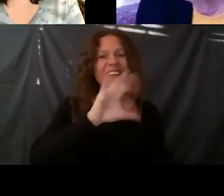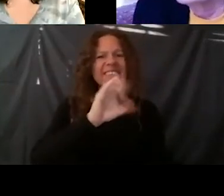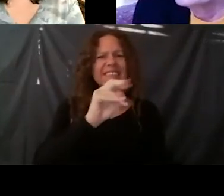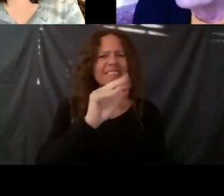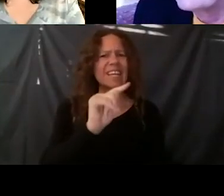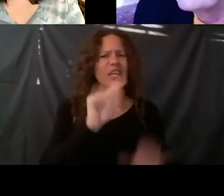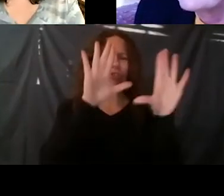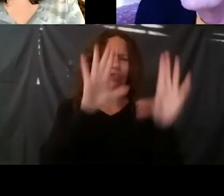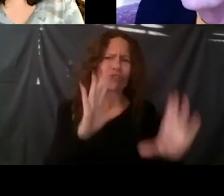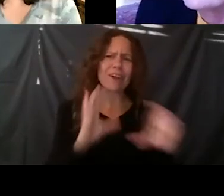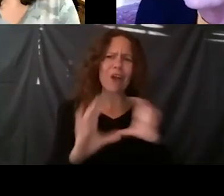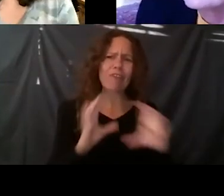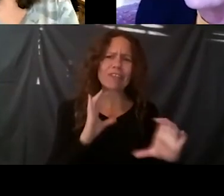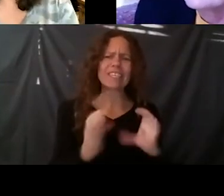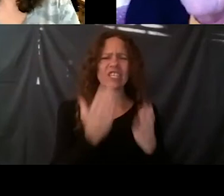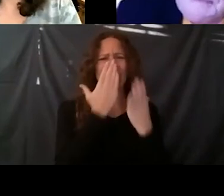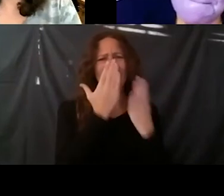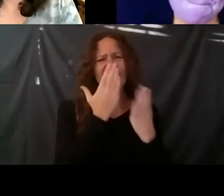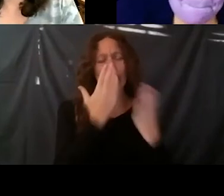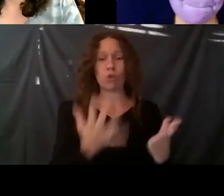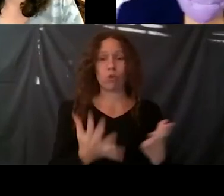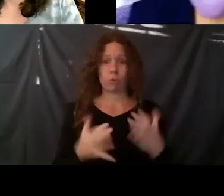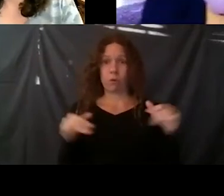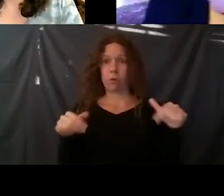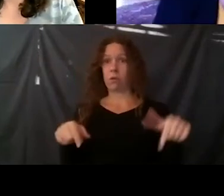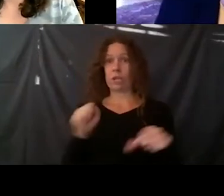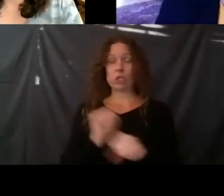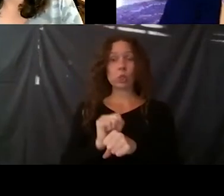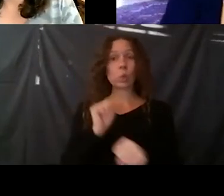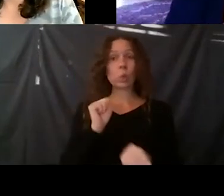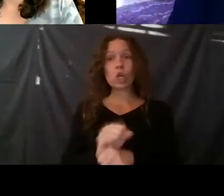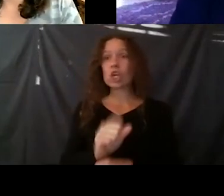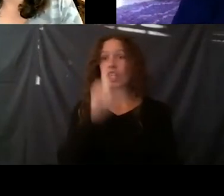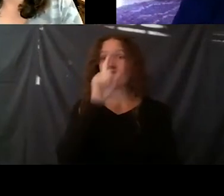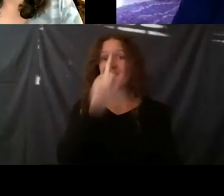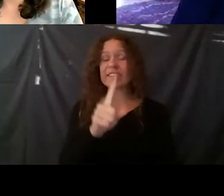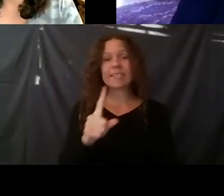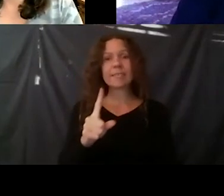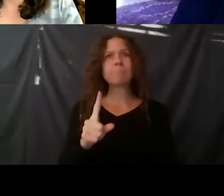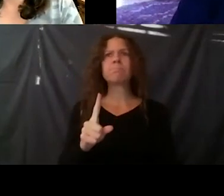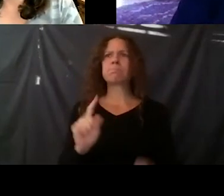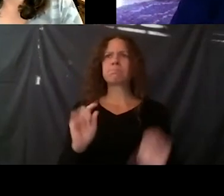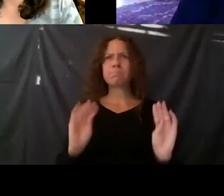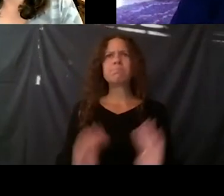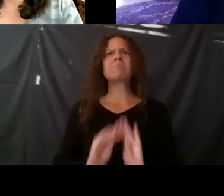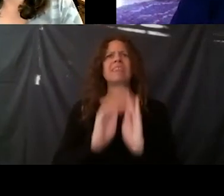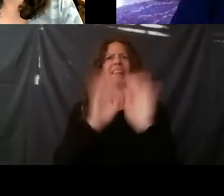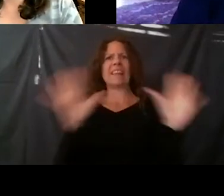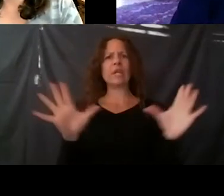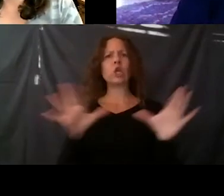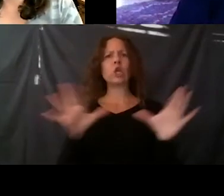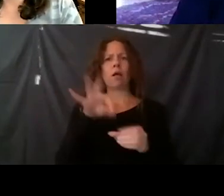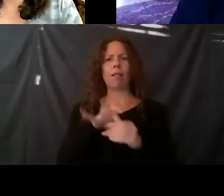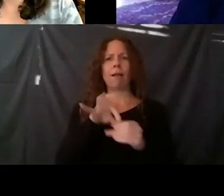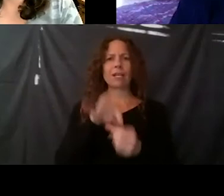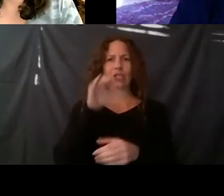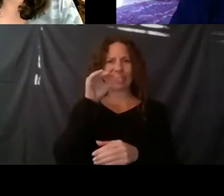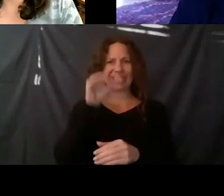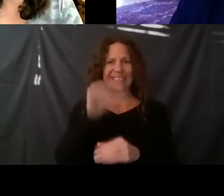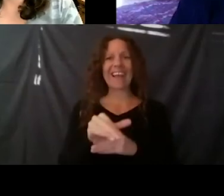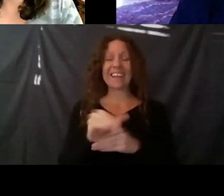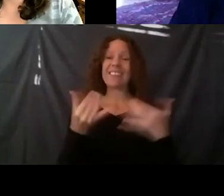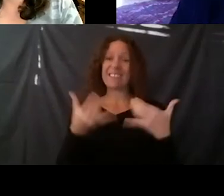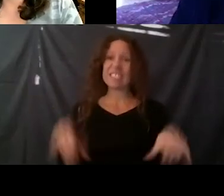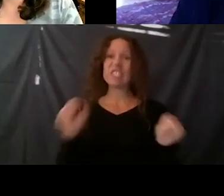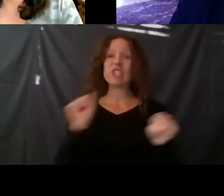conversation. This work, I think makes it. It was clear on election night that we still were going to have